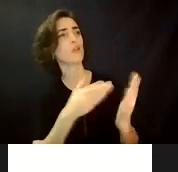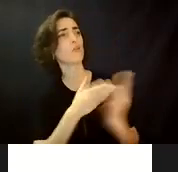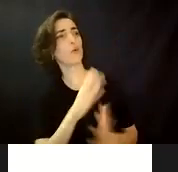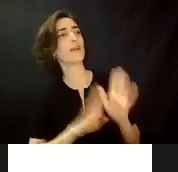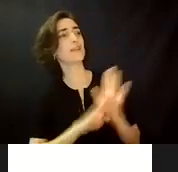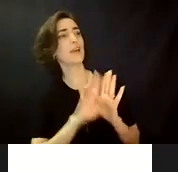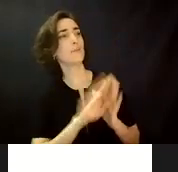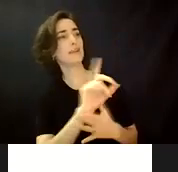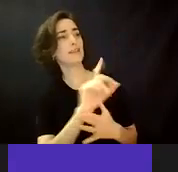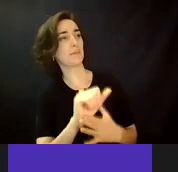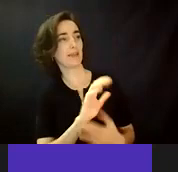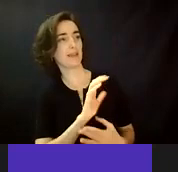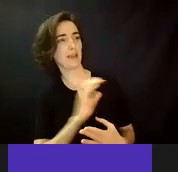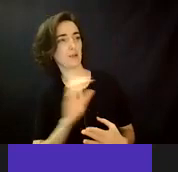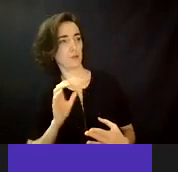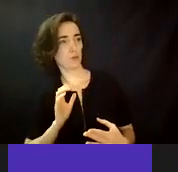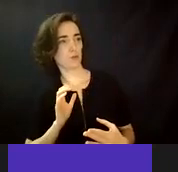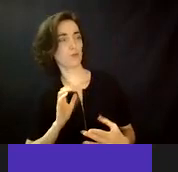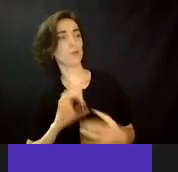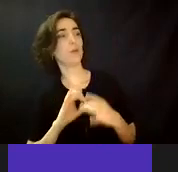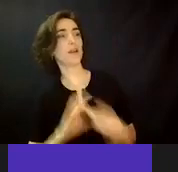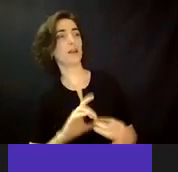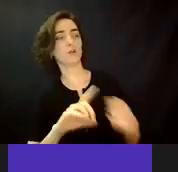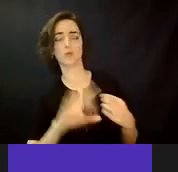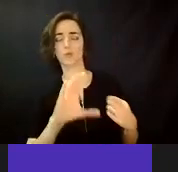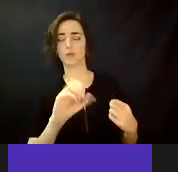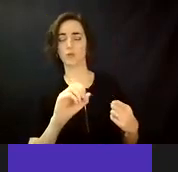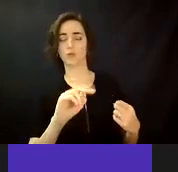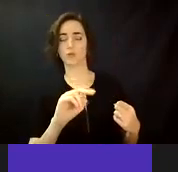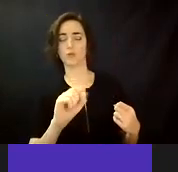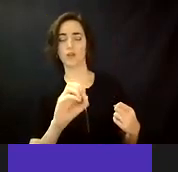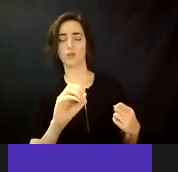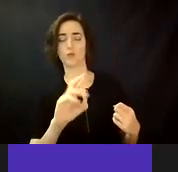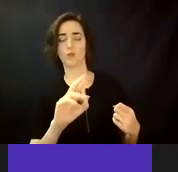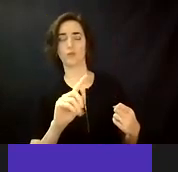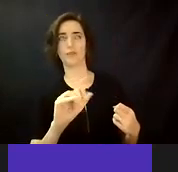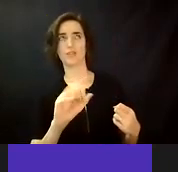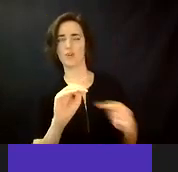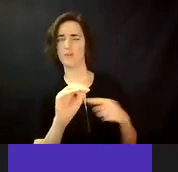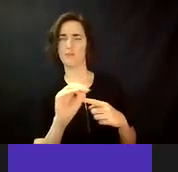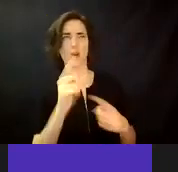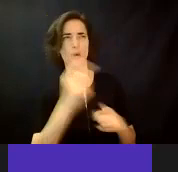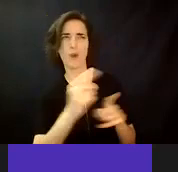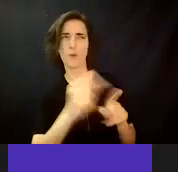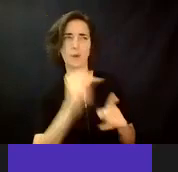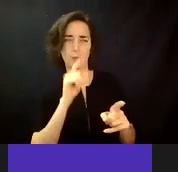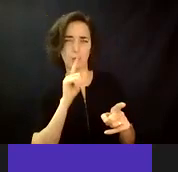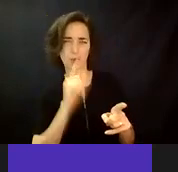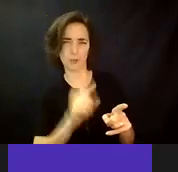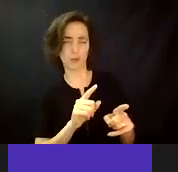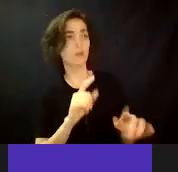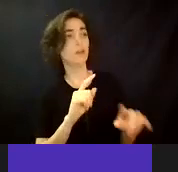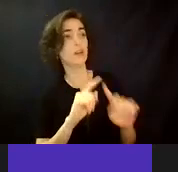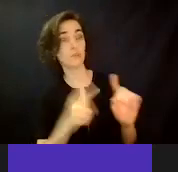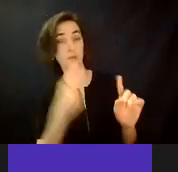Disabilities Council in regards to a consortium, I think. I'm not sure if I'm using the right terminology, but it's basically to